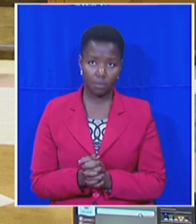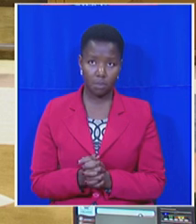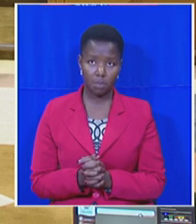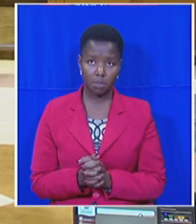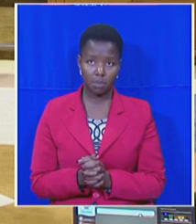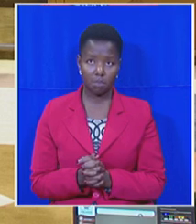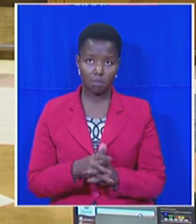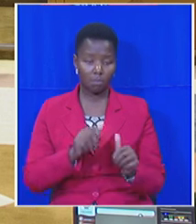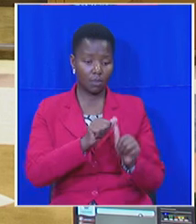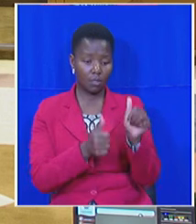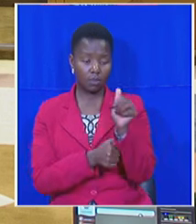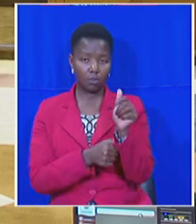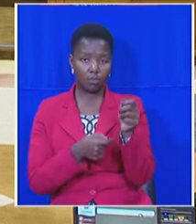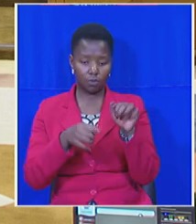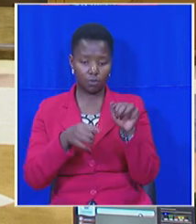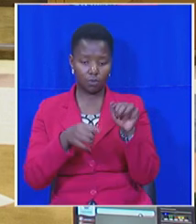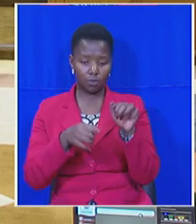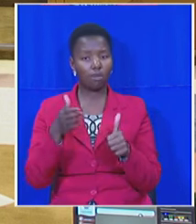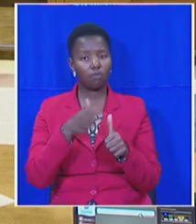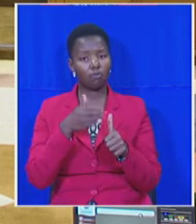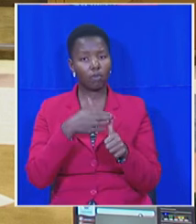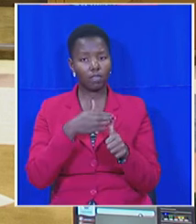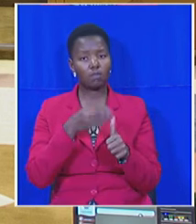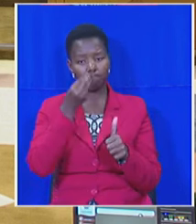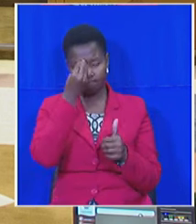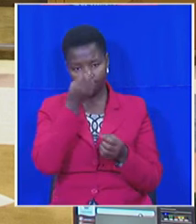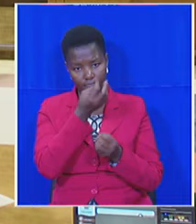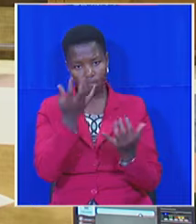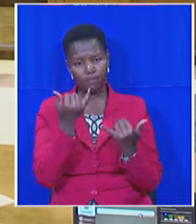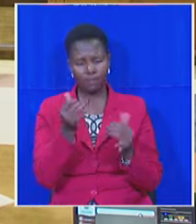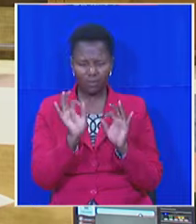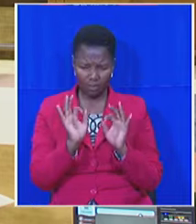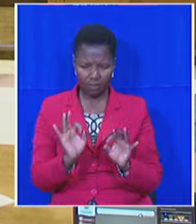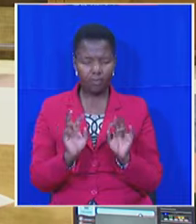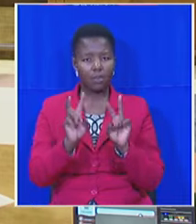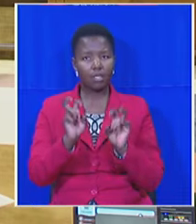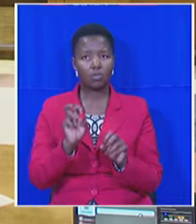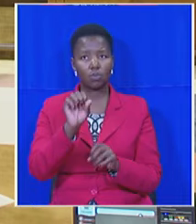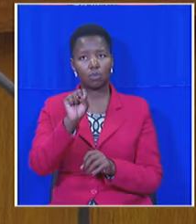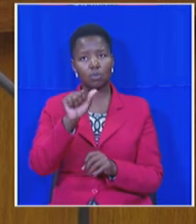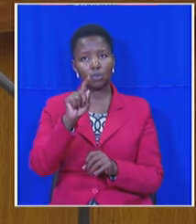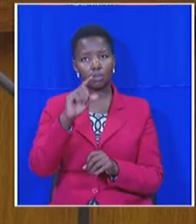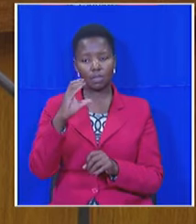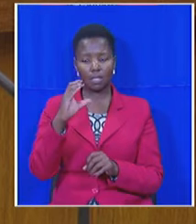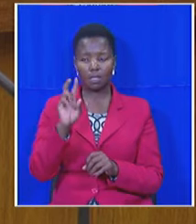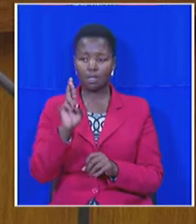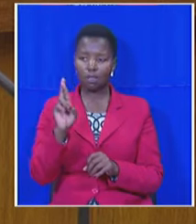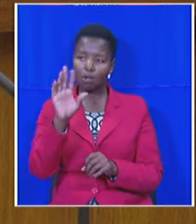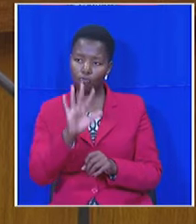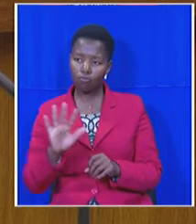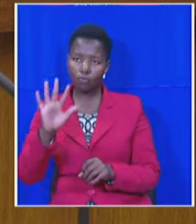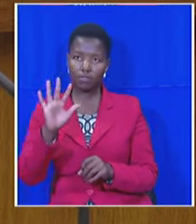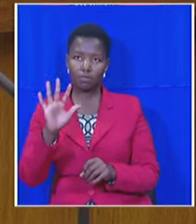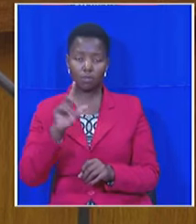Honorable Chairperson, let me start off by saying that, and I'll specifically talk on the issue of the SADC region, because a member representing Contd